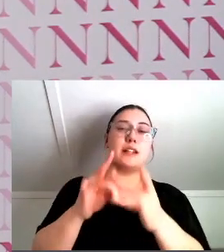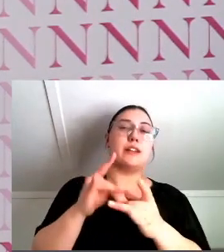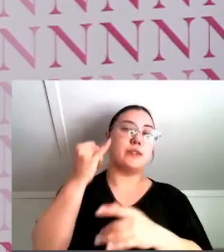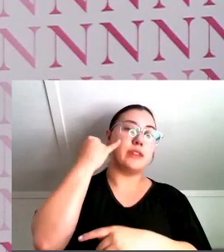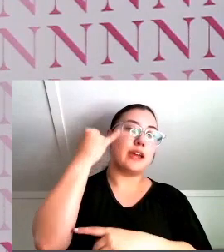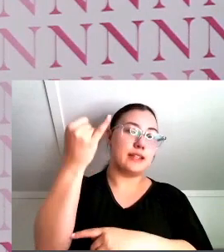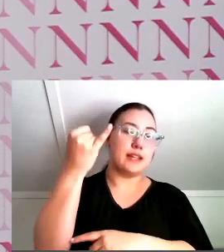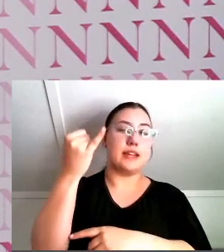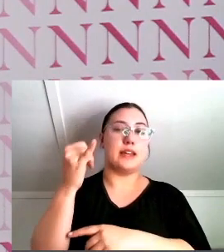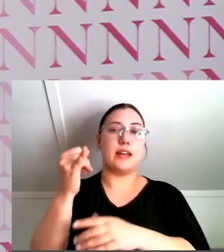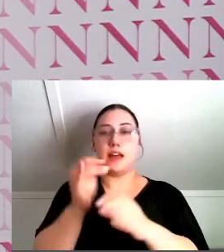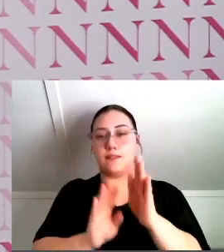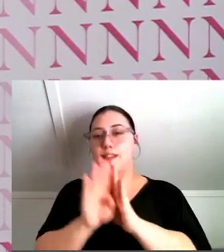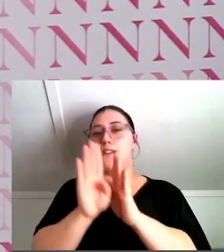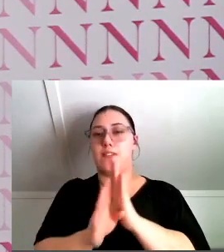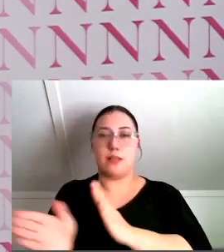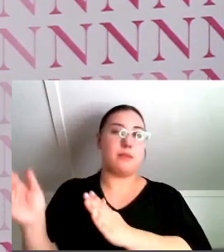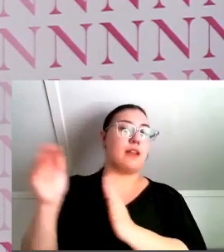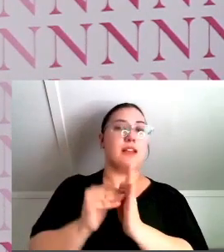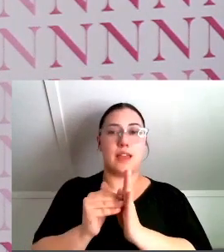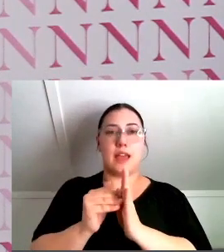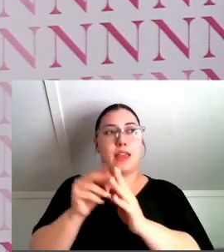redevelopment of the Hunger for Property.